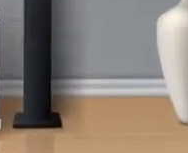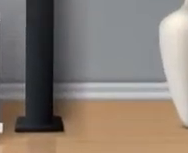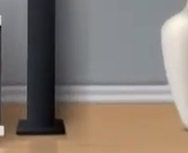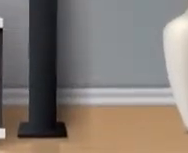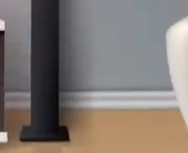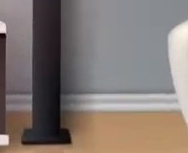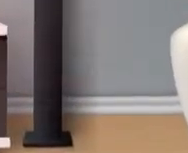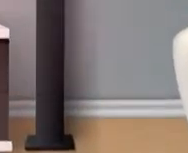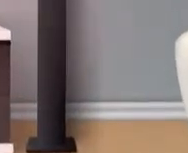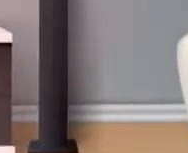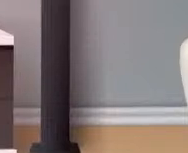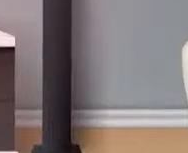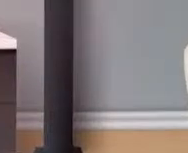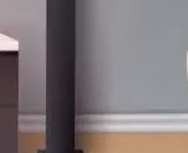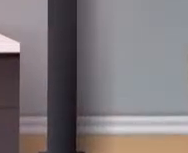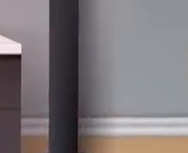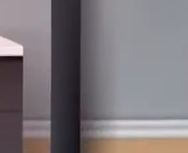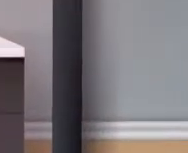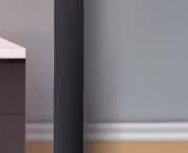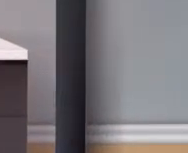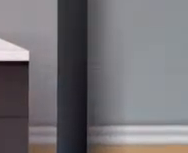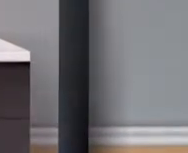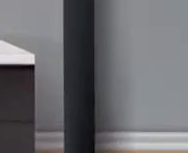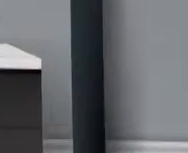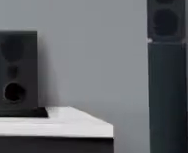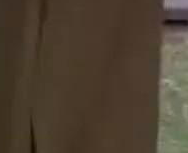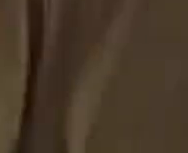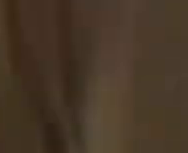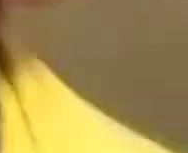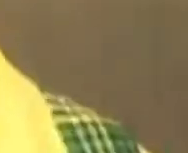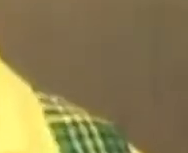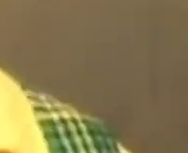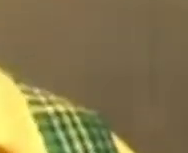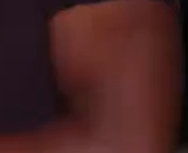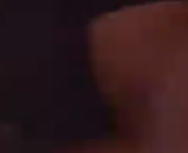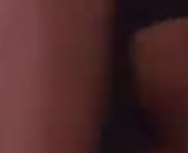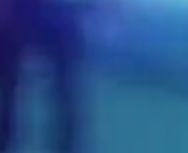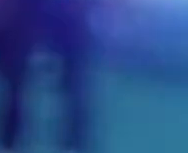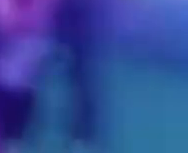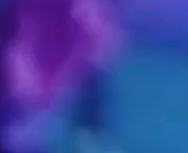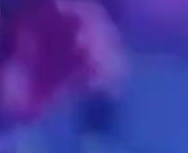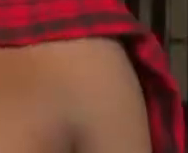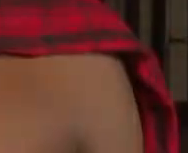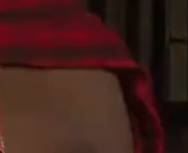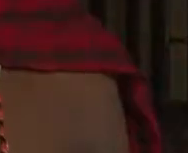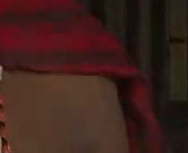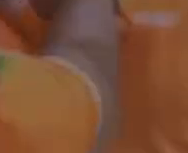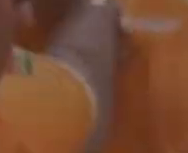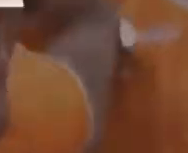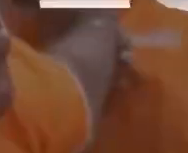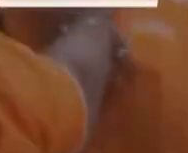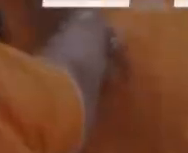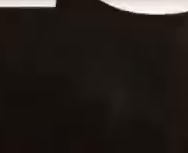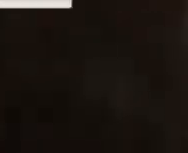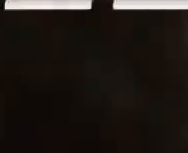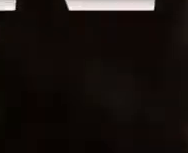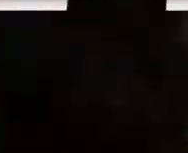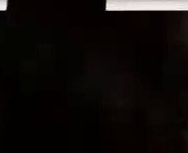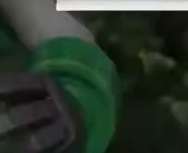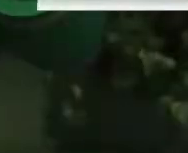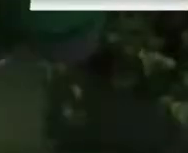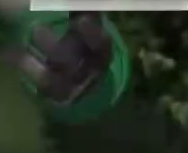On KBC Channel 1, we are a TV station like no other. Gosh. Get a taste of the best